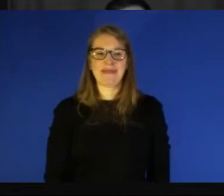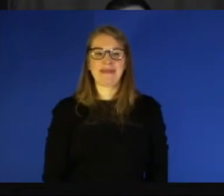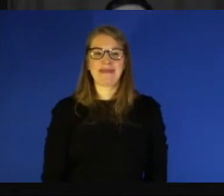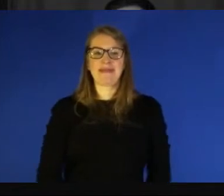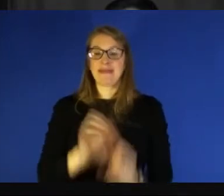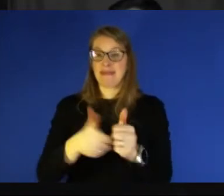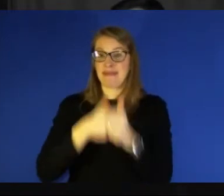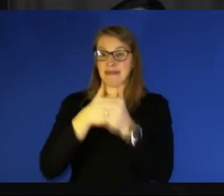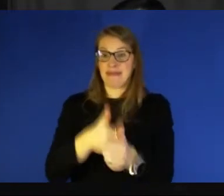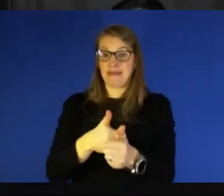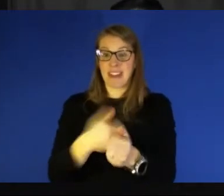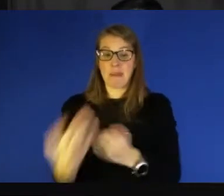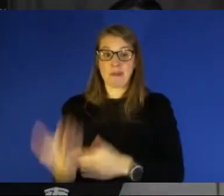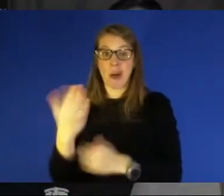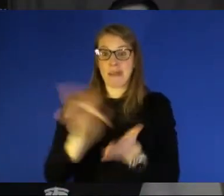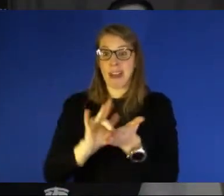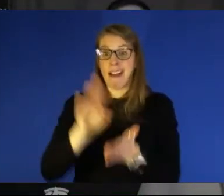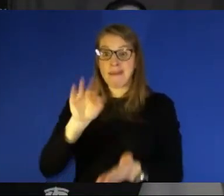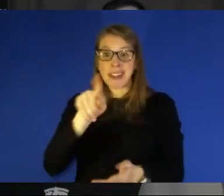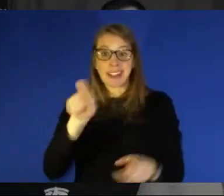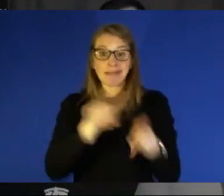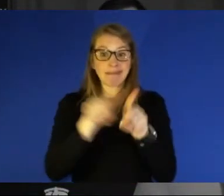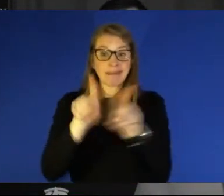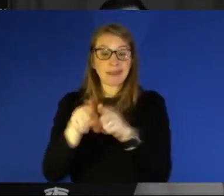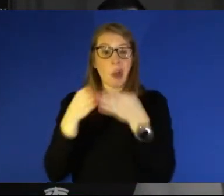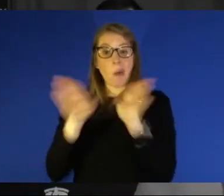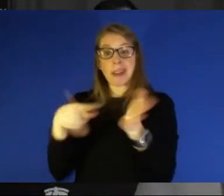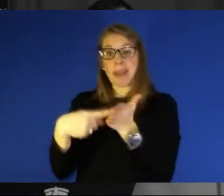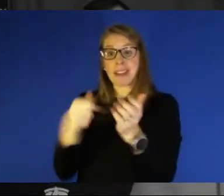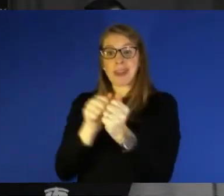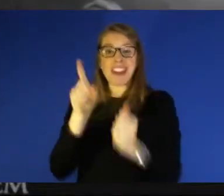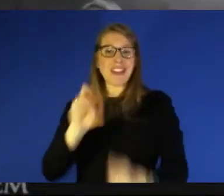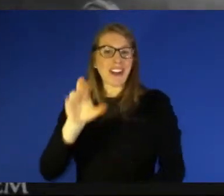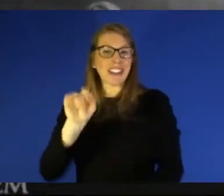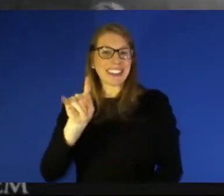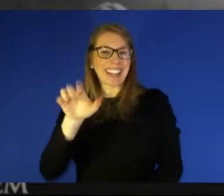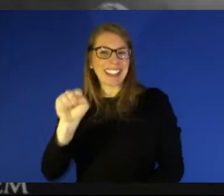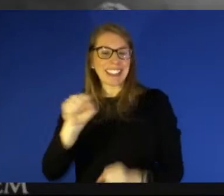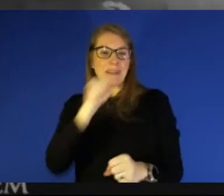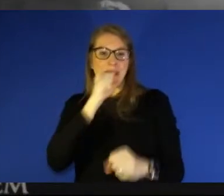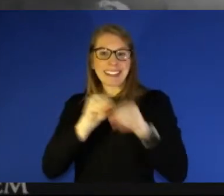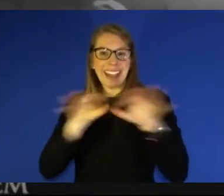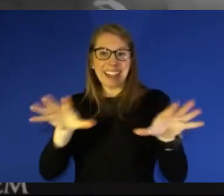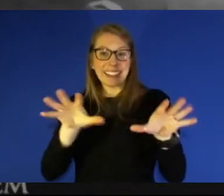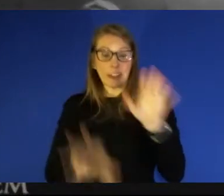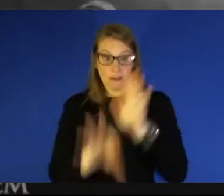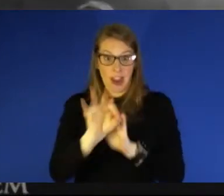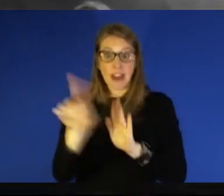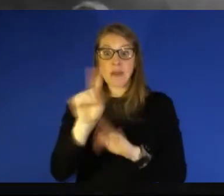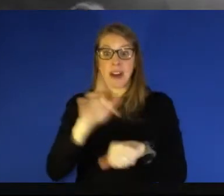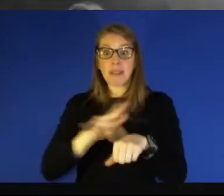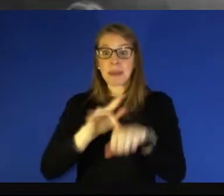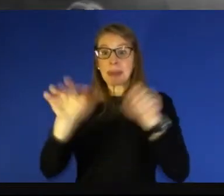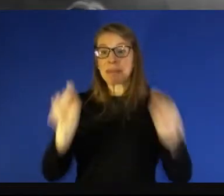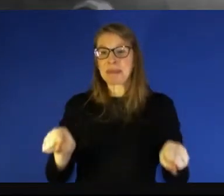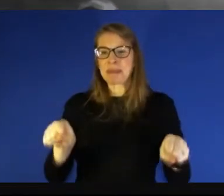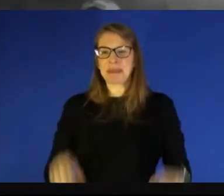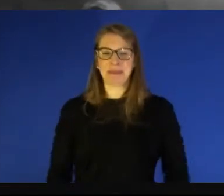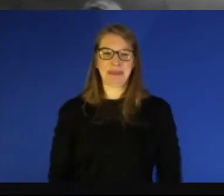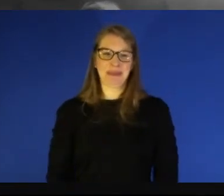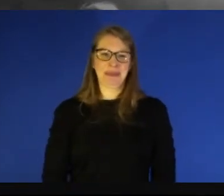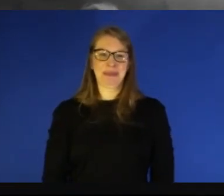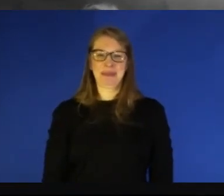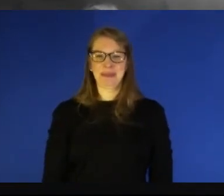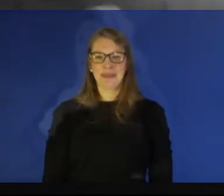Subscribe to our morning medical update and Open Mics with Dr. Stein's podcast. Now, everywhere podcasts are available.